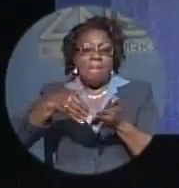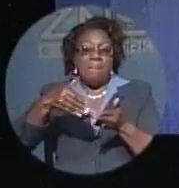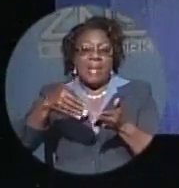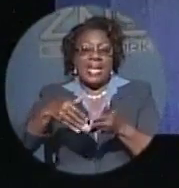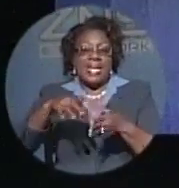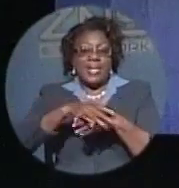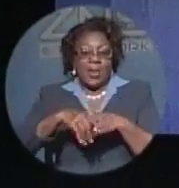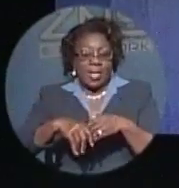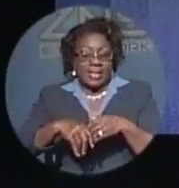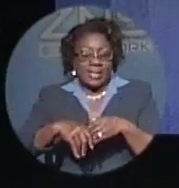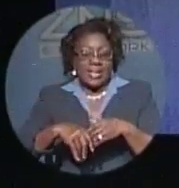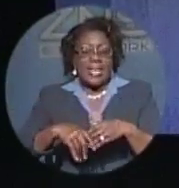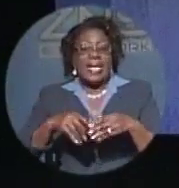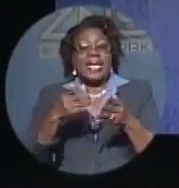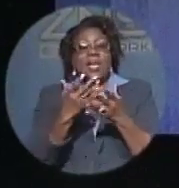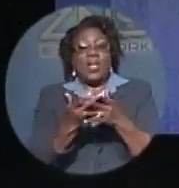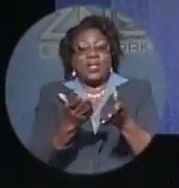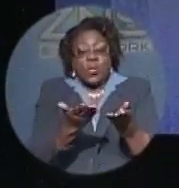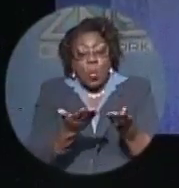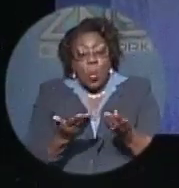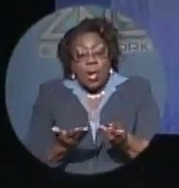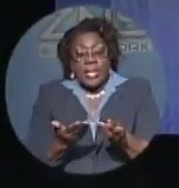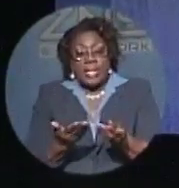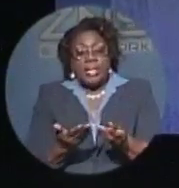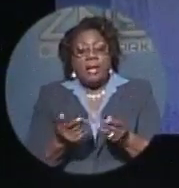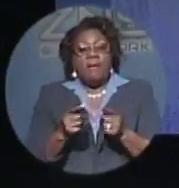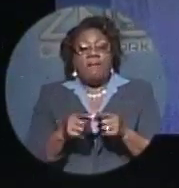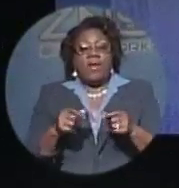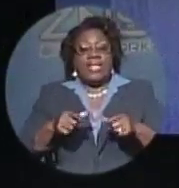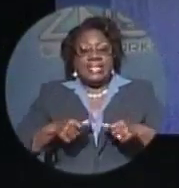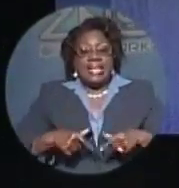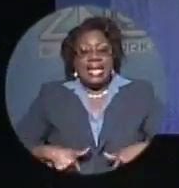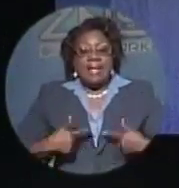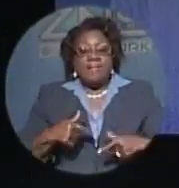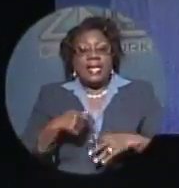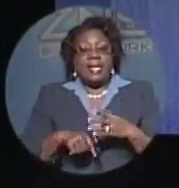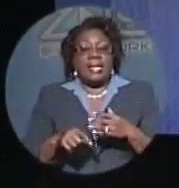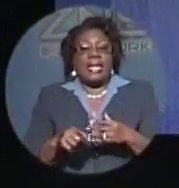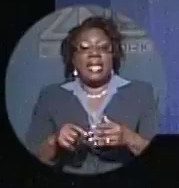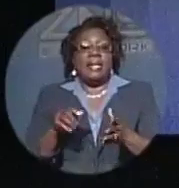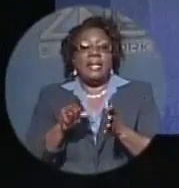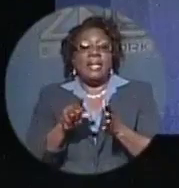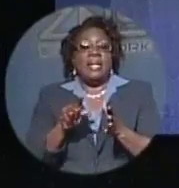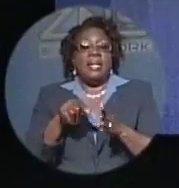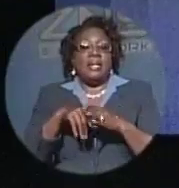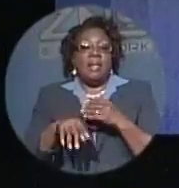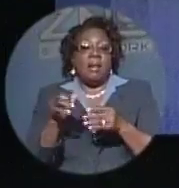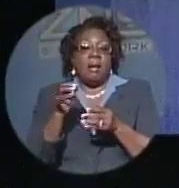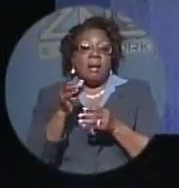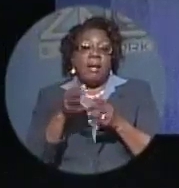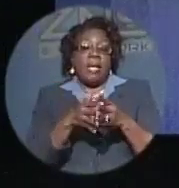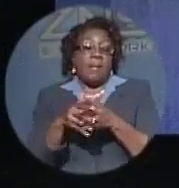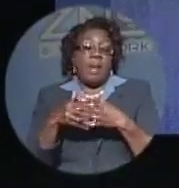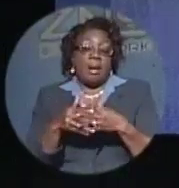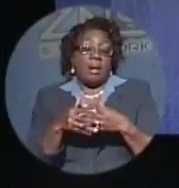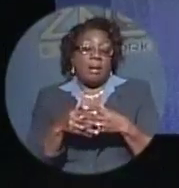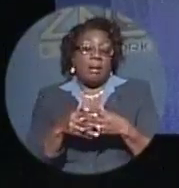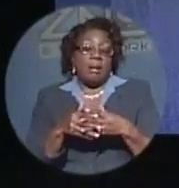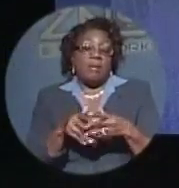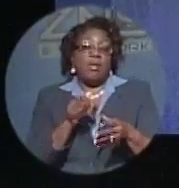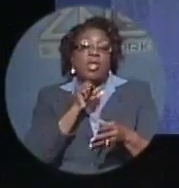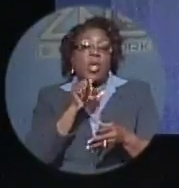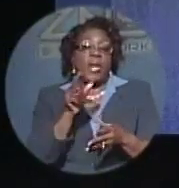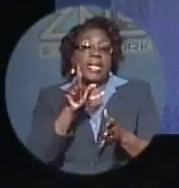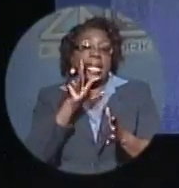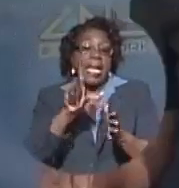get out of jail because he's also being held on an immigrant hold. Detectives said DeVoe is illegally in Florida. Of course, he is from